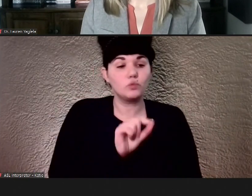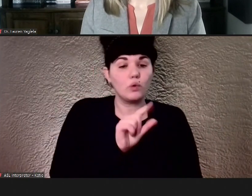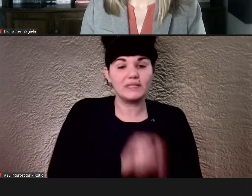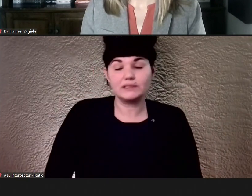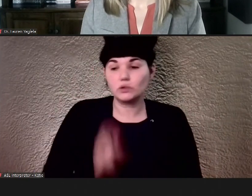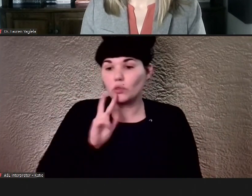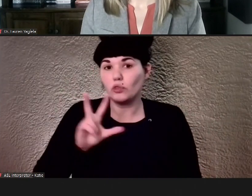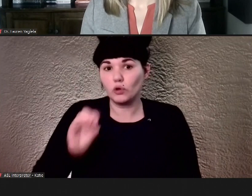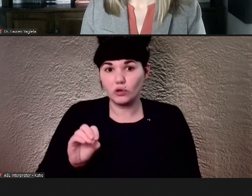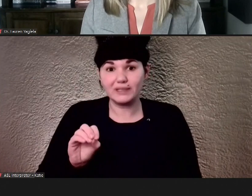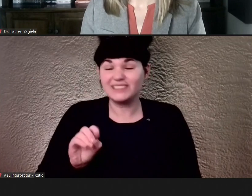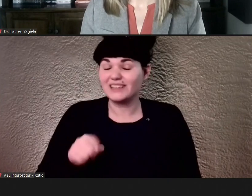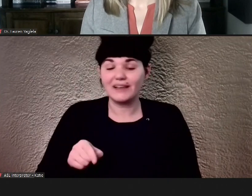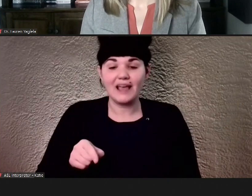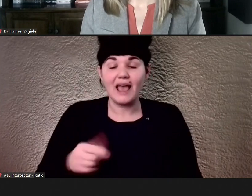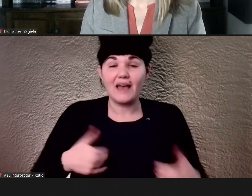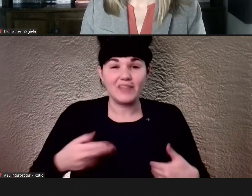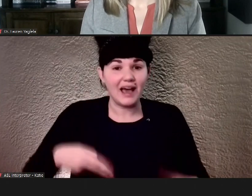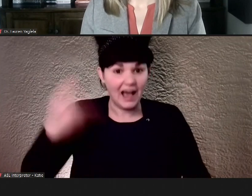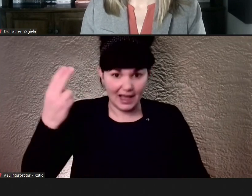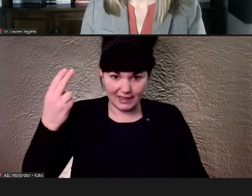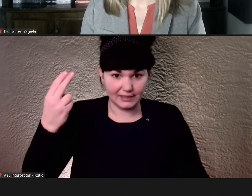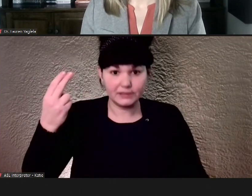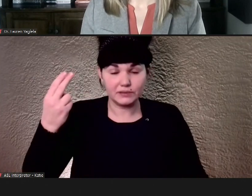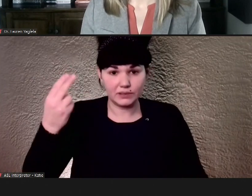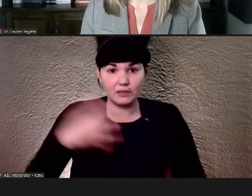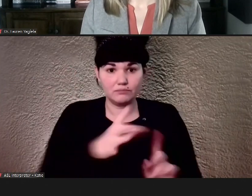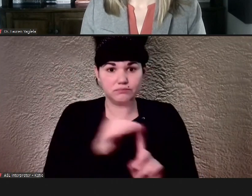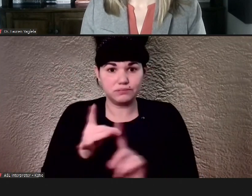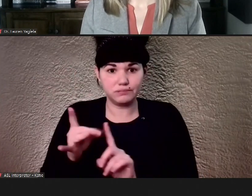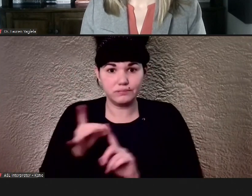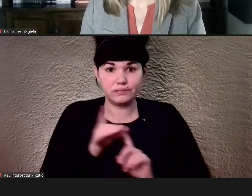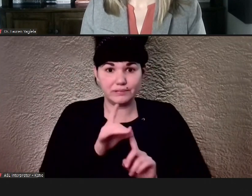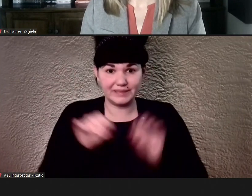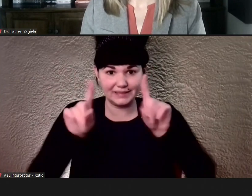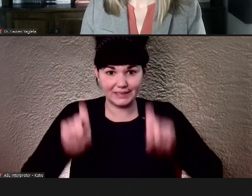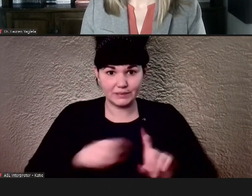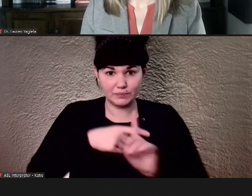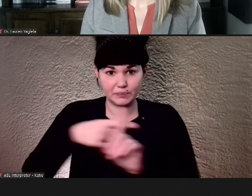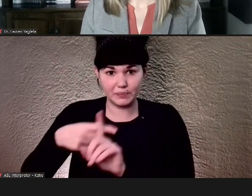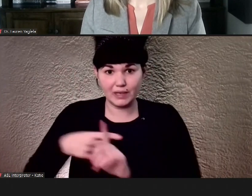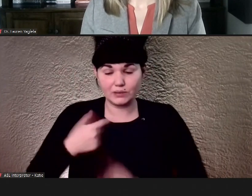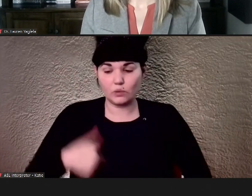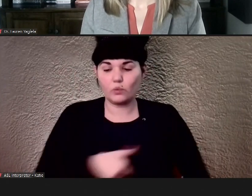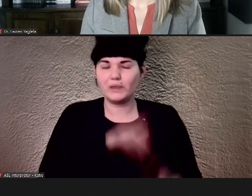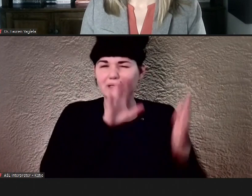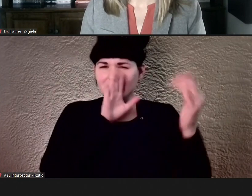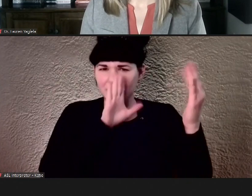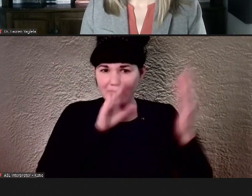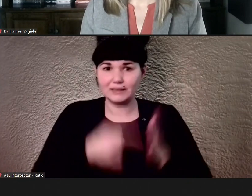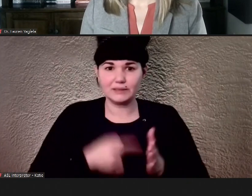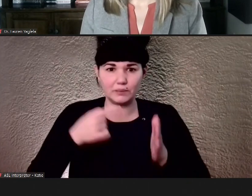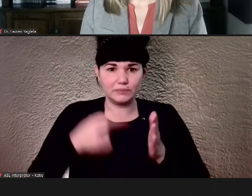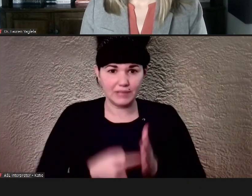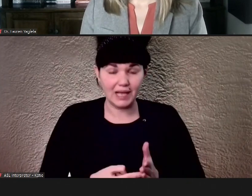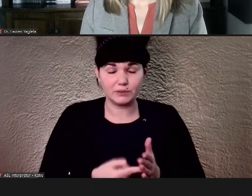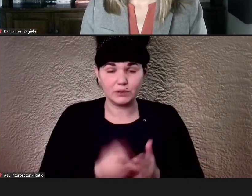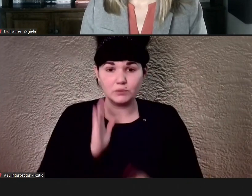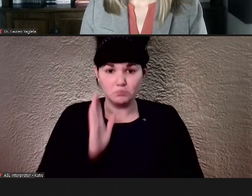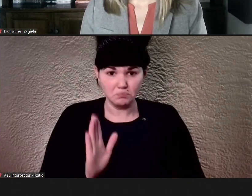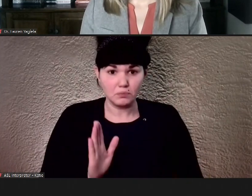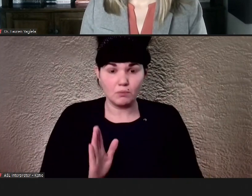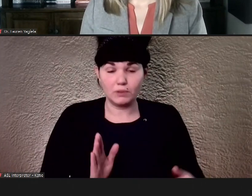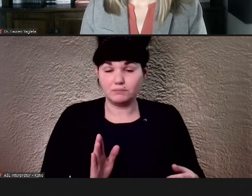any group. And while breakthrough cases are to be expected with Delta, and given the much greater transmissibility of